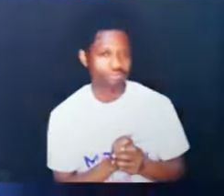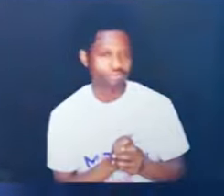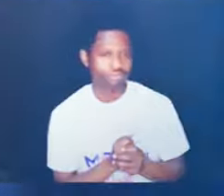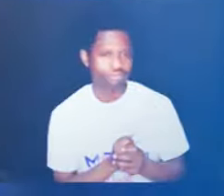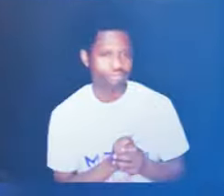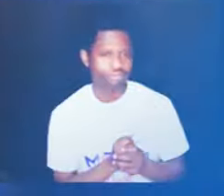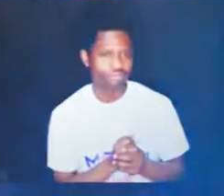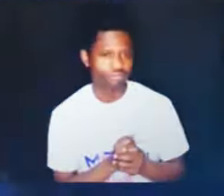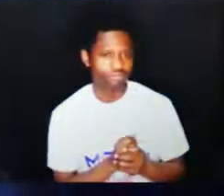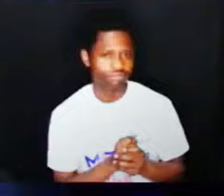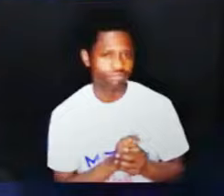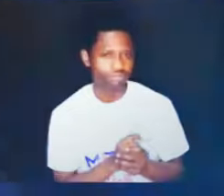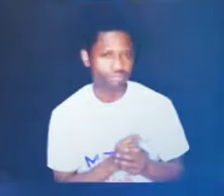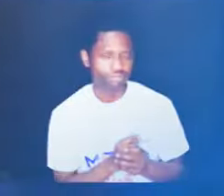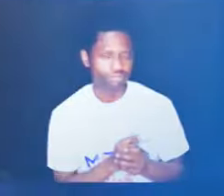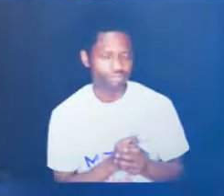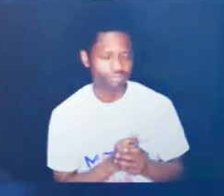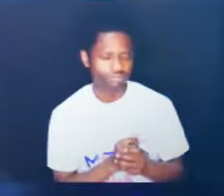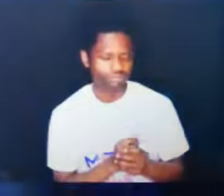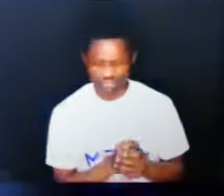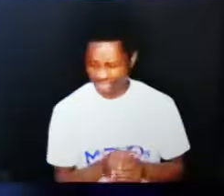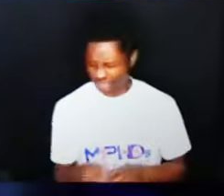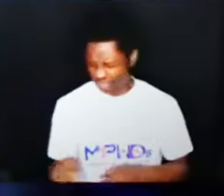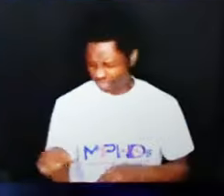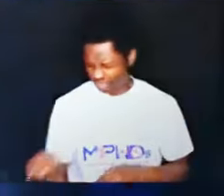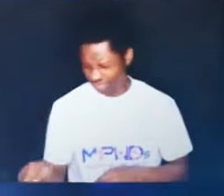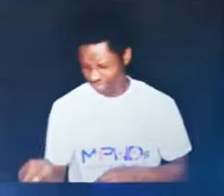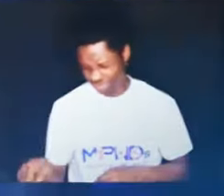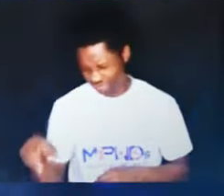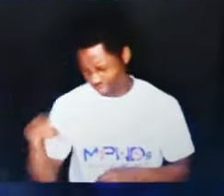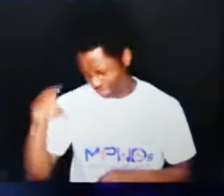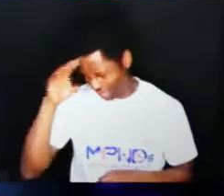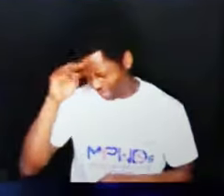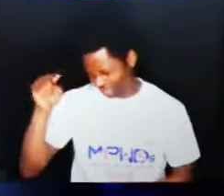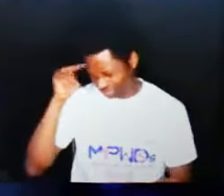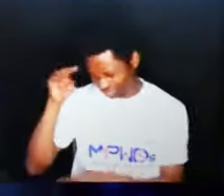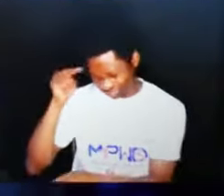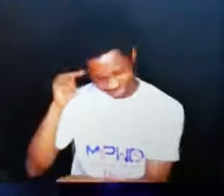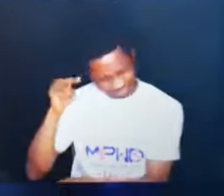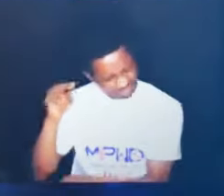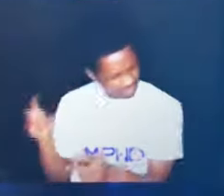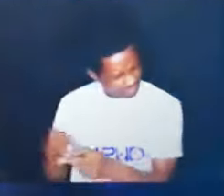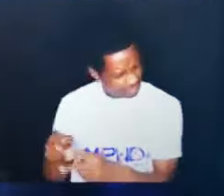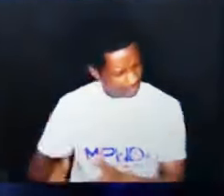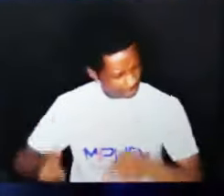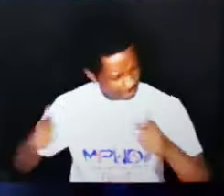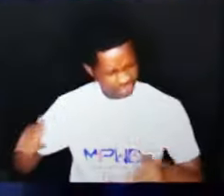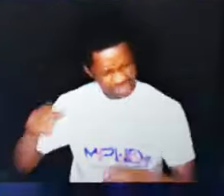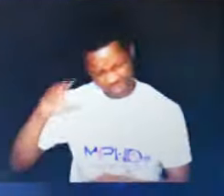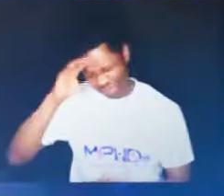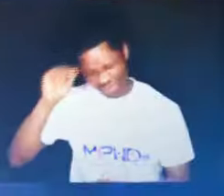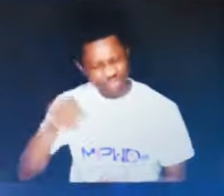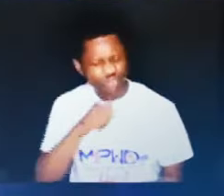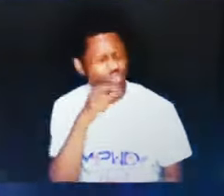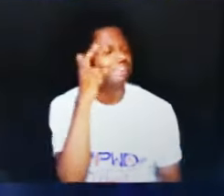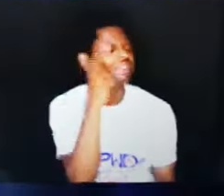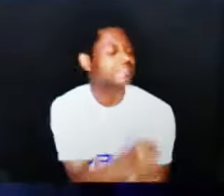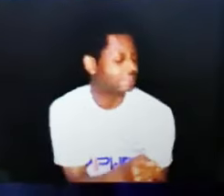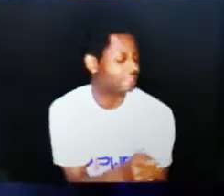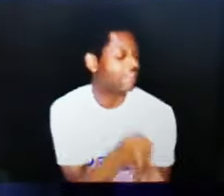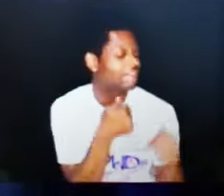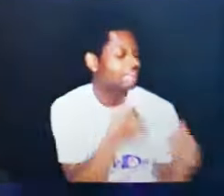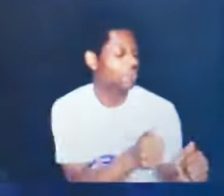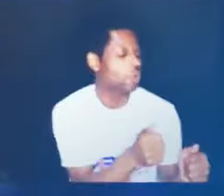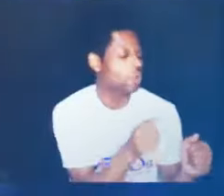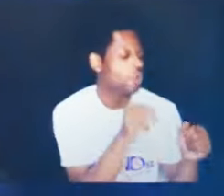to Jesus only because of miracles. Joseph no said the actor no say papa yi o ni pakasia and say say say chere ni pe man no ben